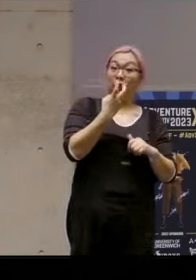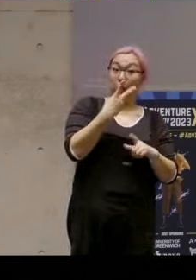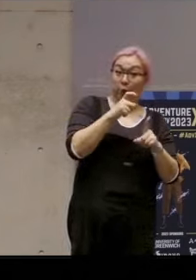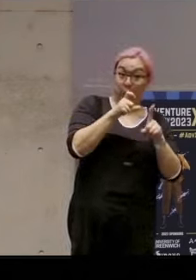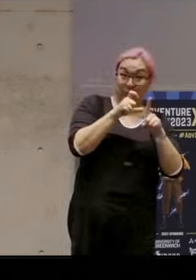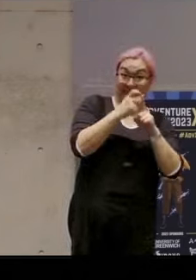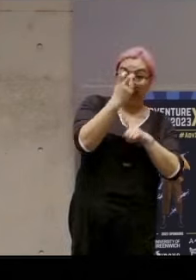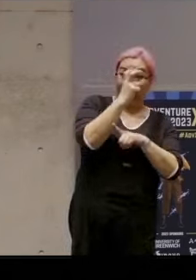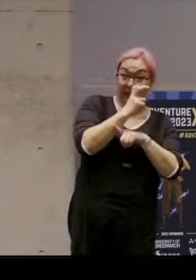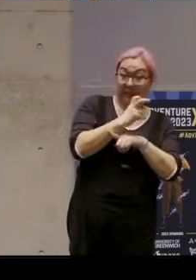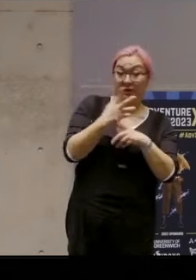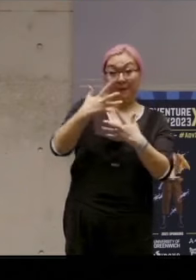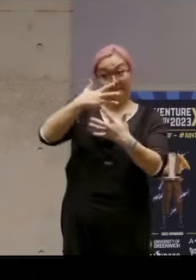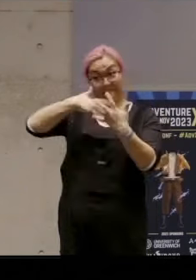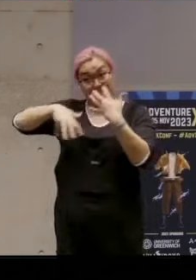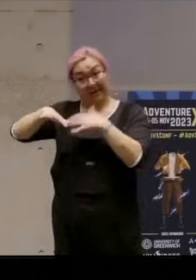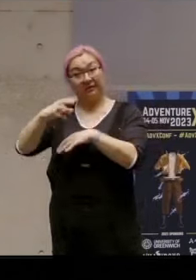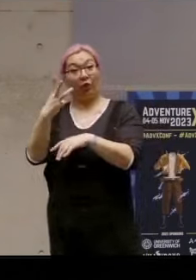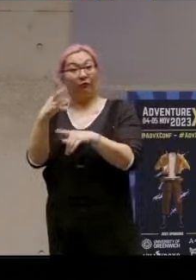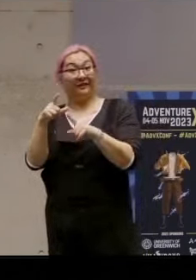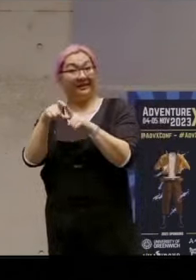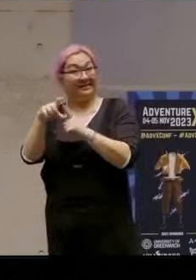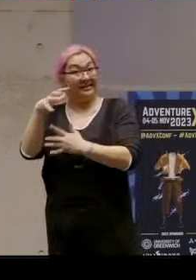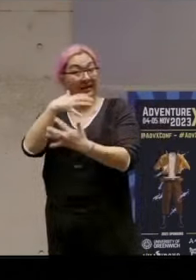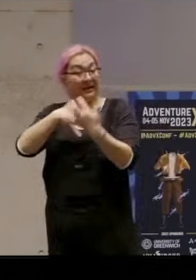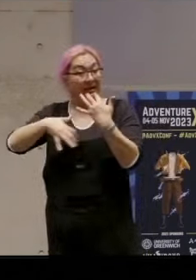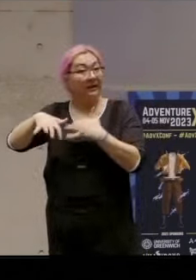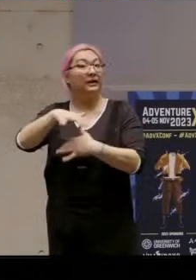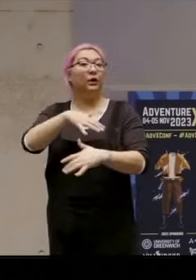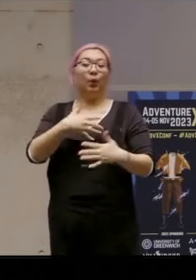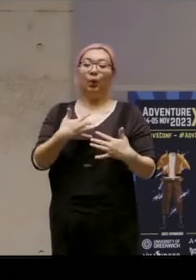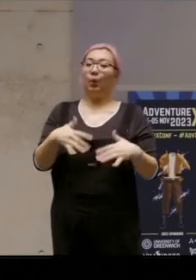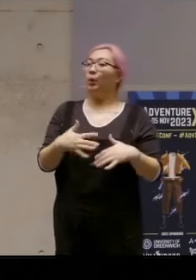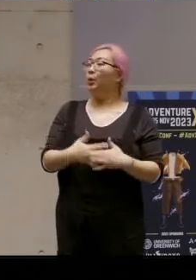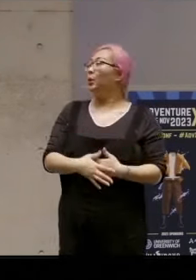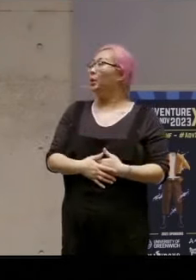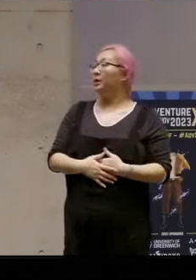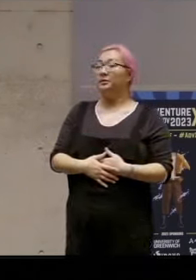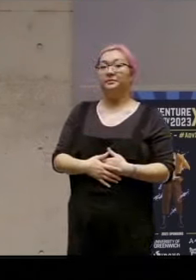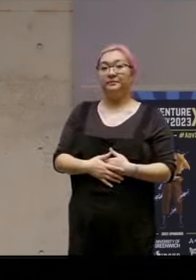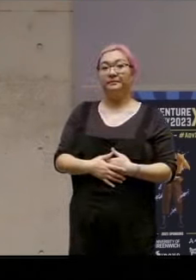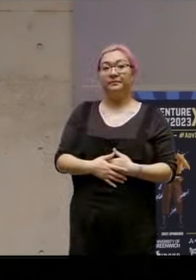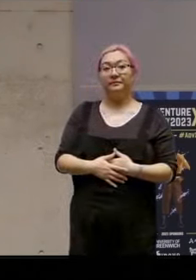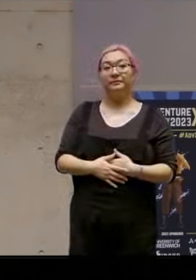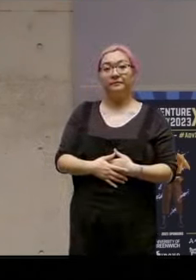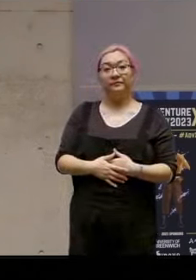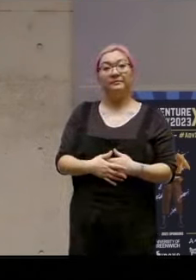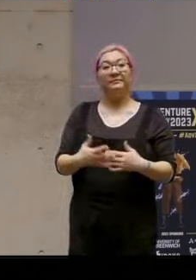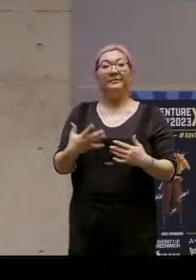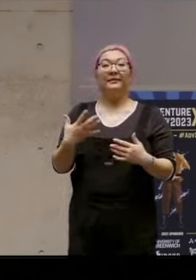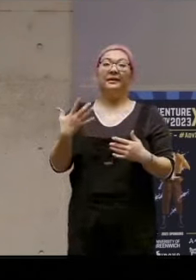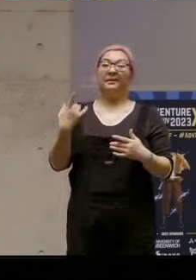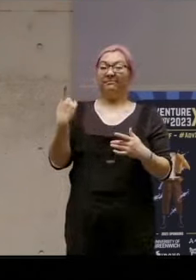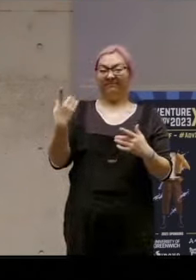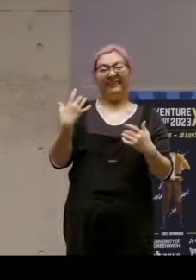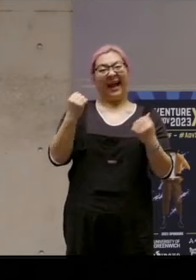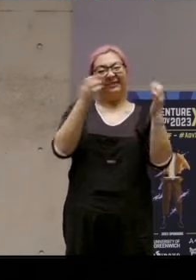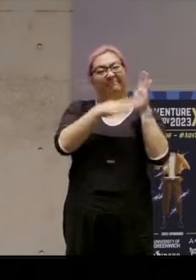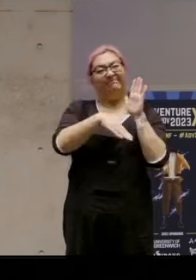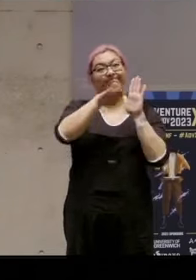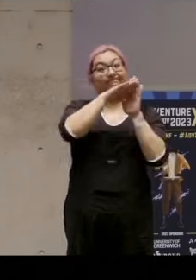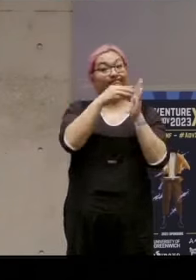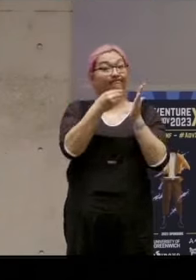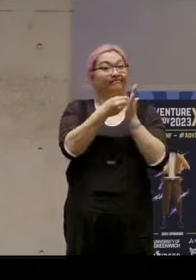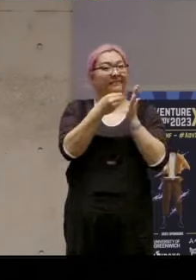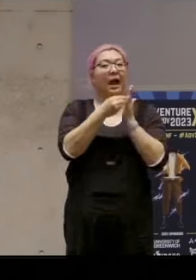theme. Despite its novel concept and high production values, the game unfortunately turned out to be